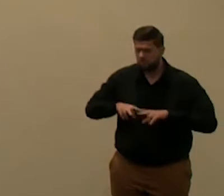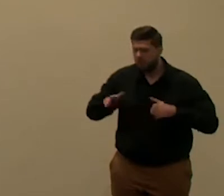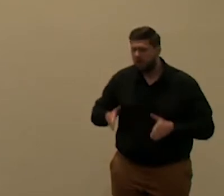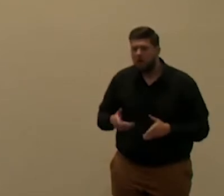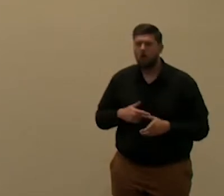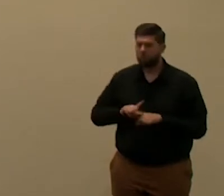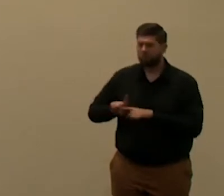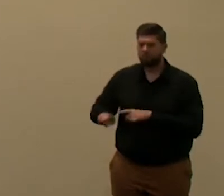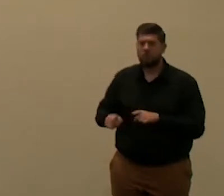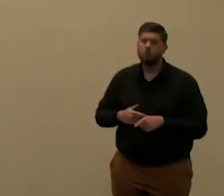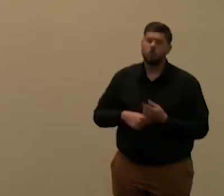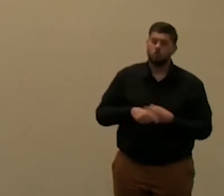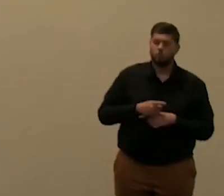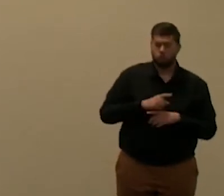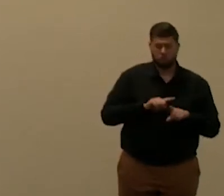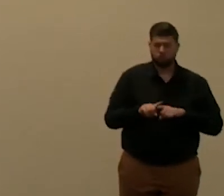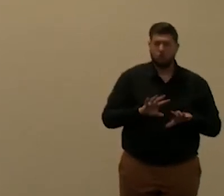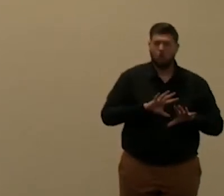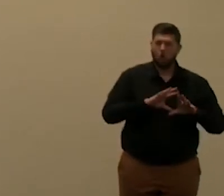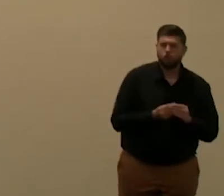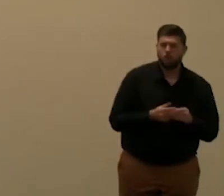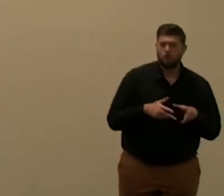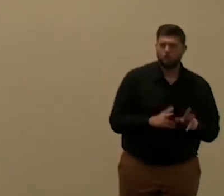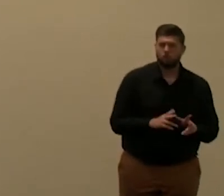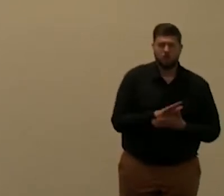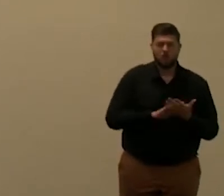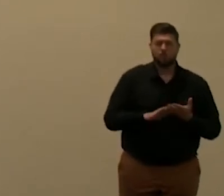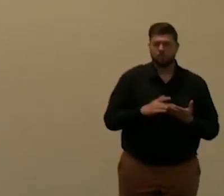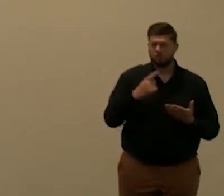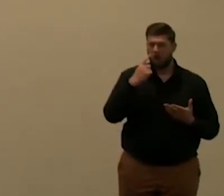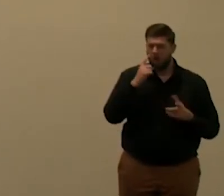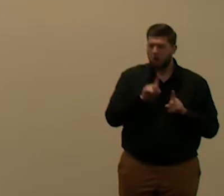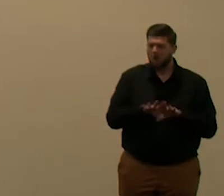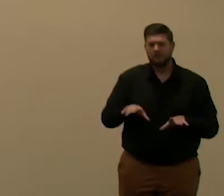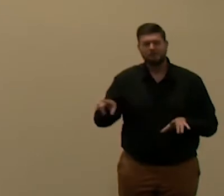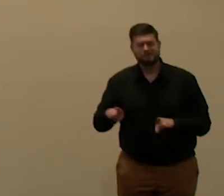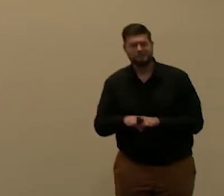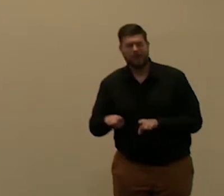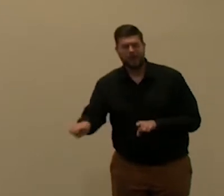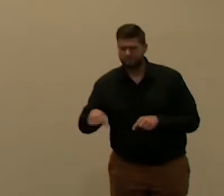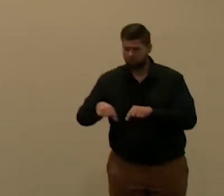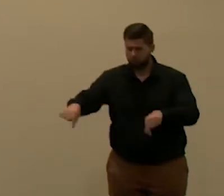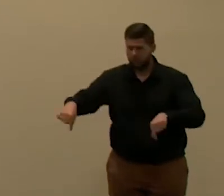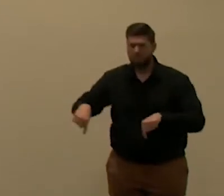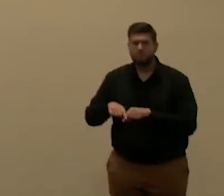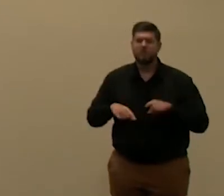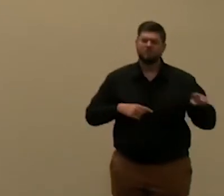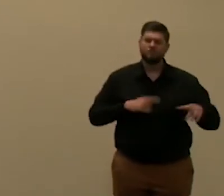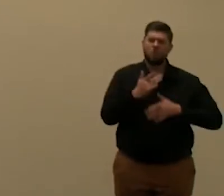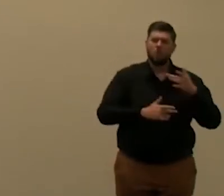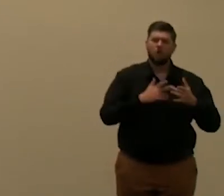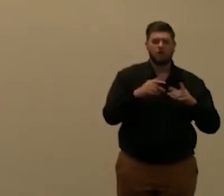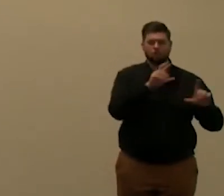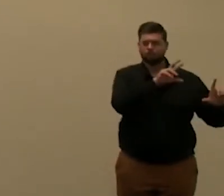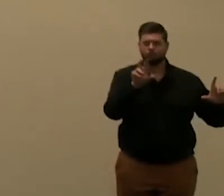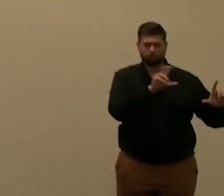mode to show people sitting there. And now there's a functionality, I think it's rolling out, or